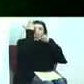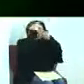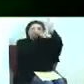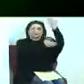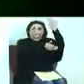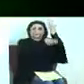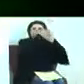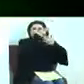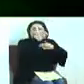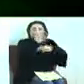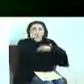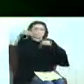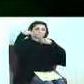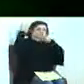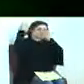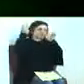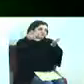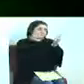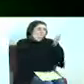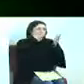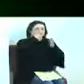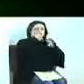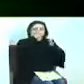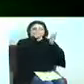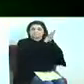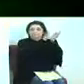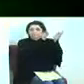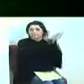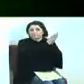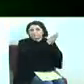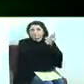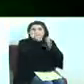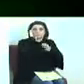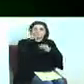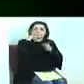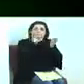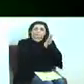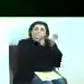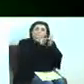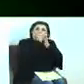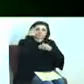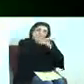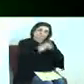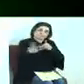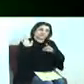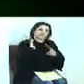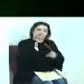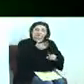We will praise you for the rest.